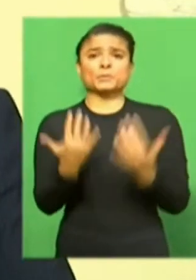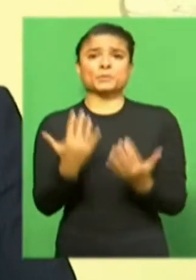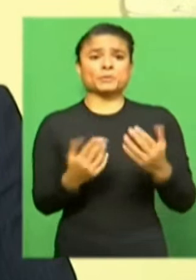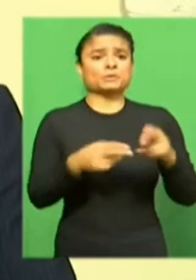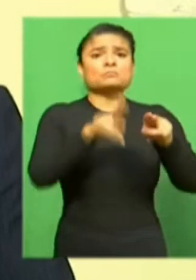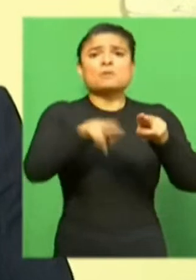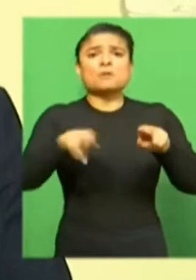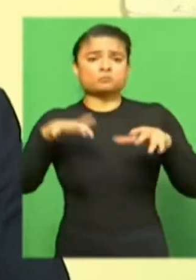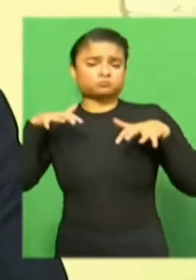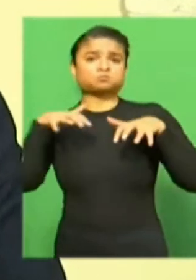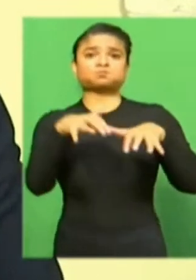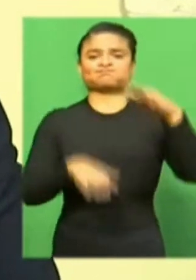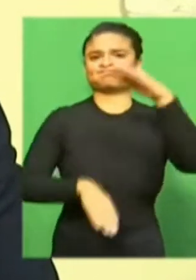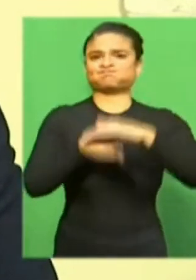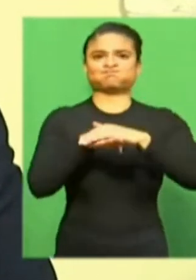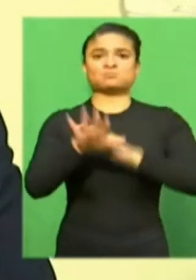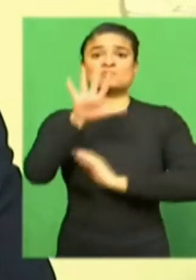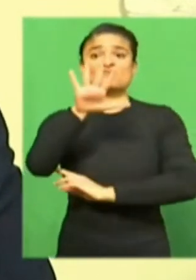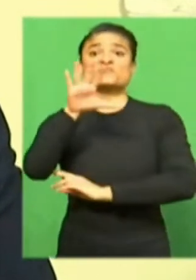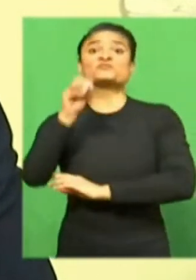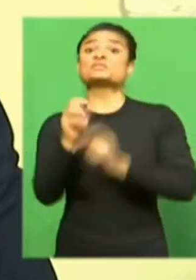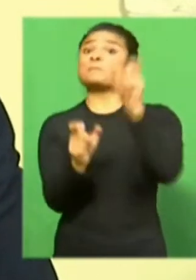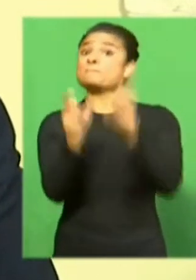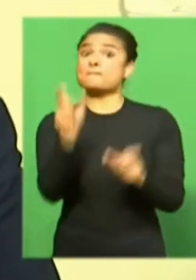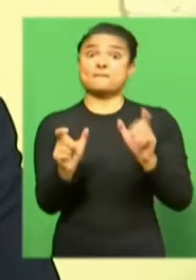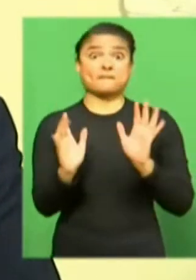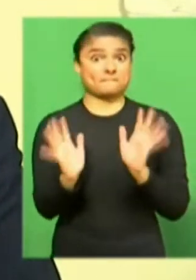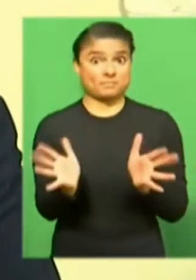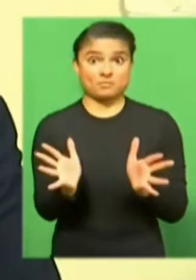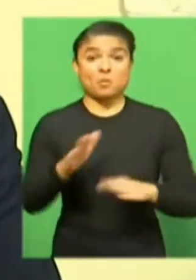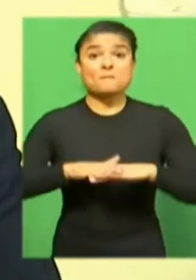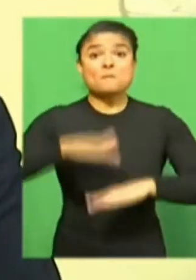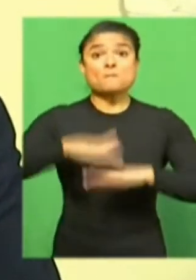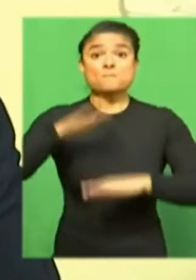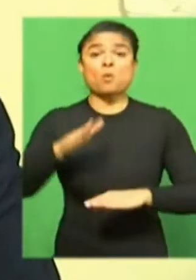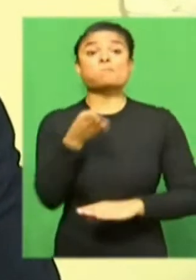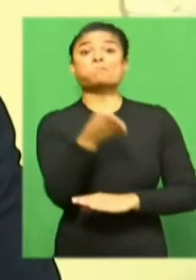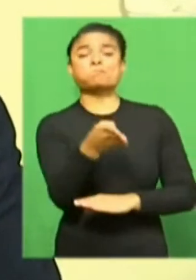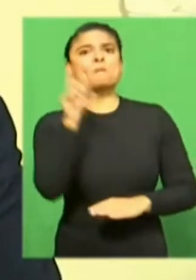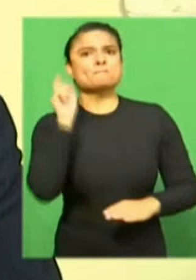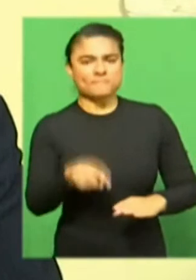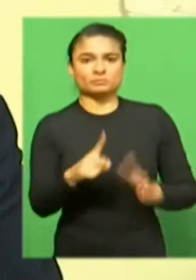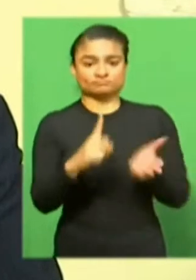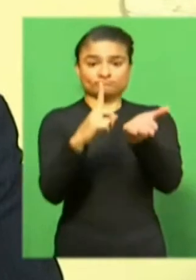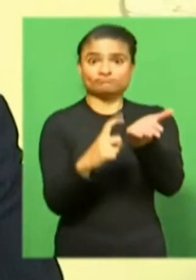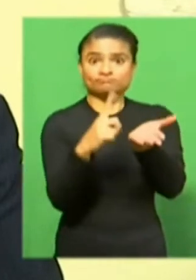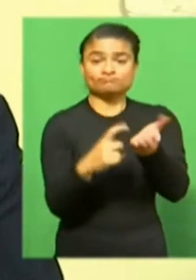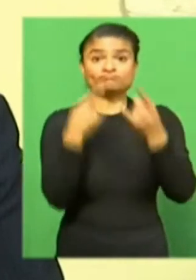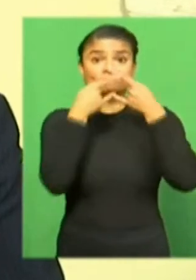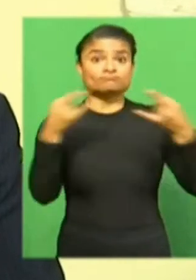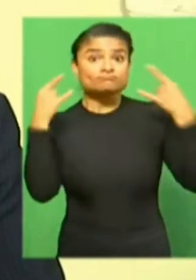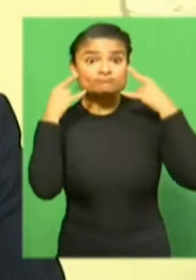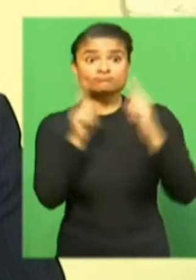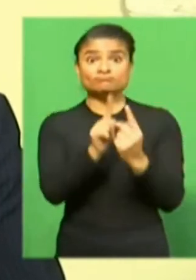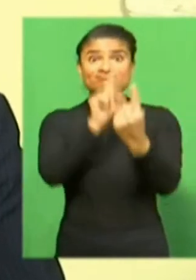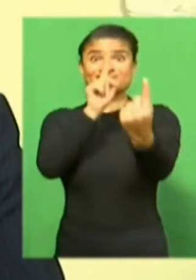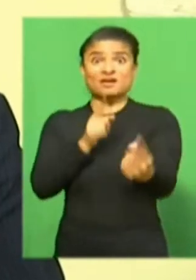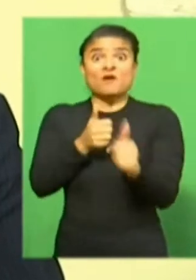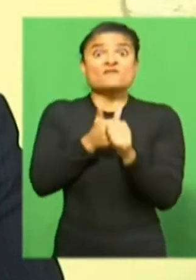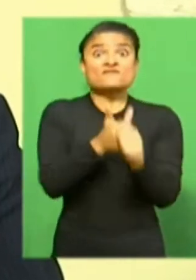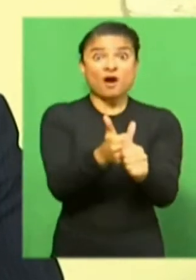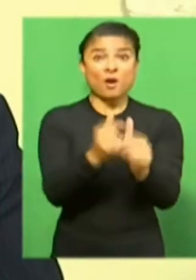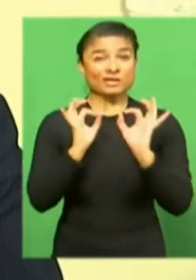social distancing and health protocols must continue to be observed. Night vigils and after